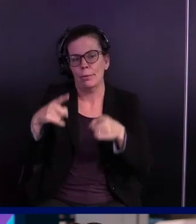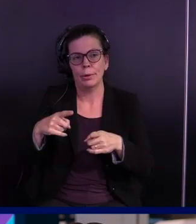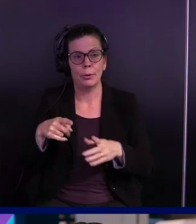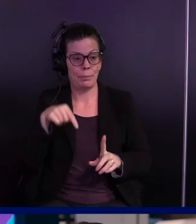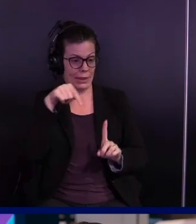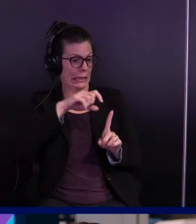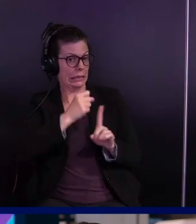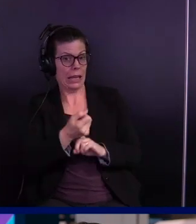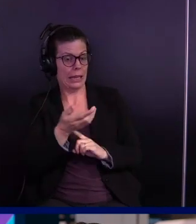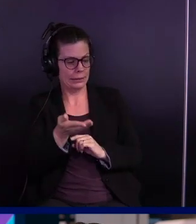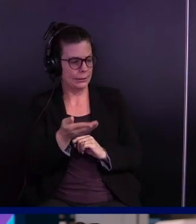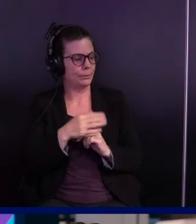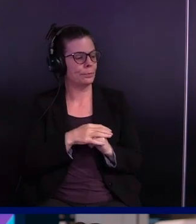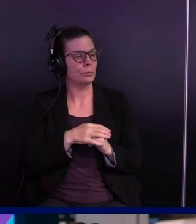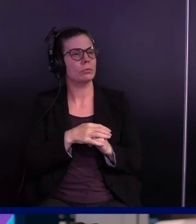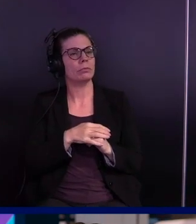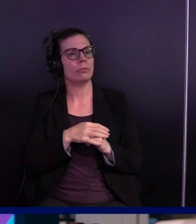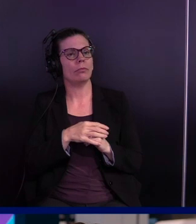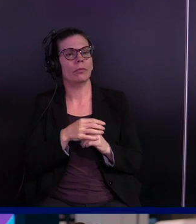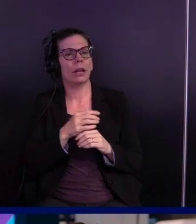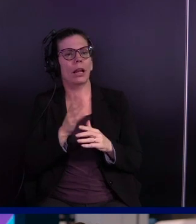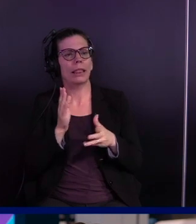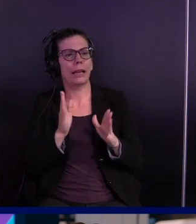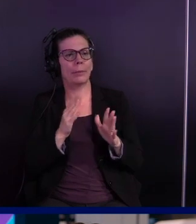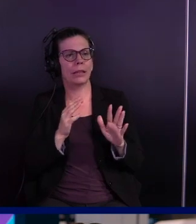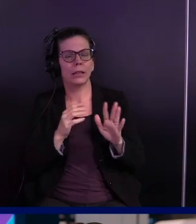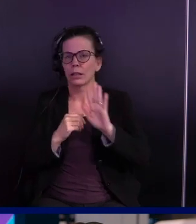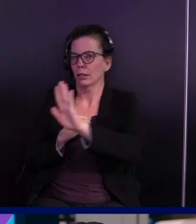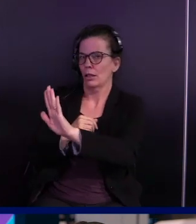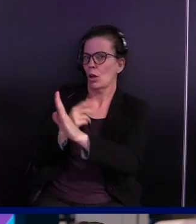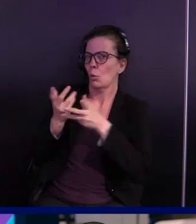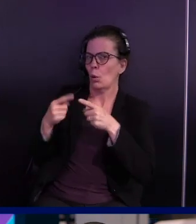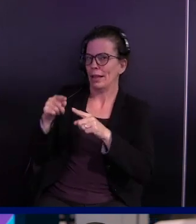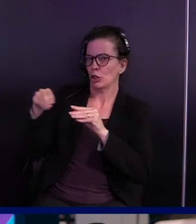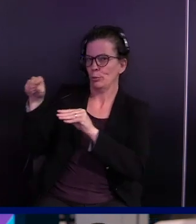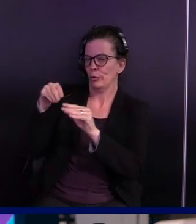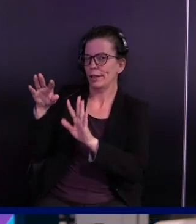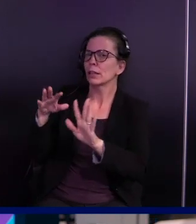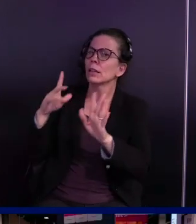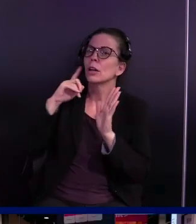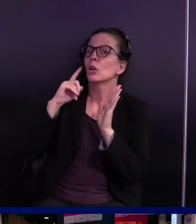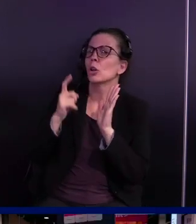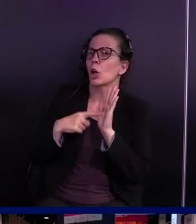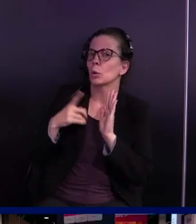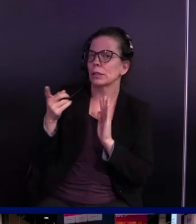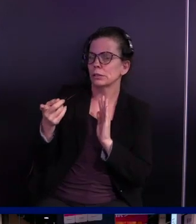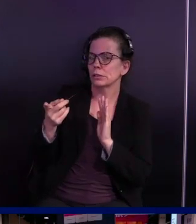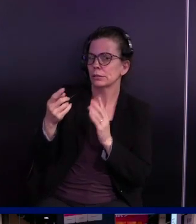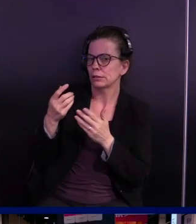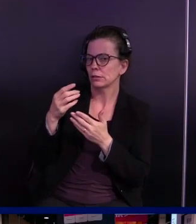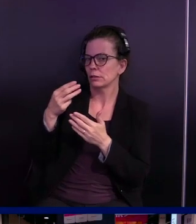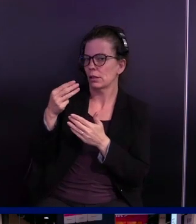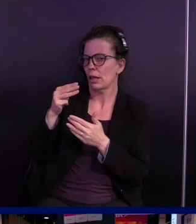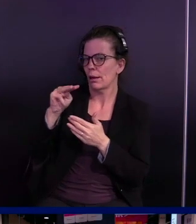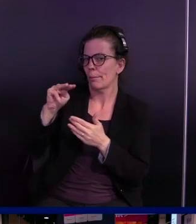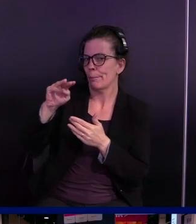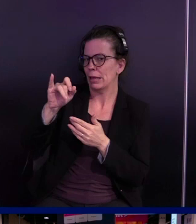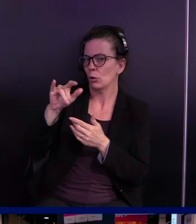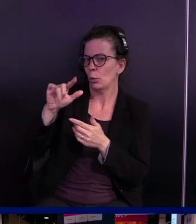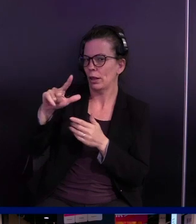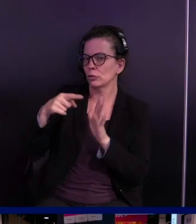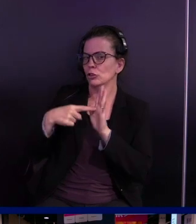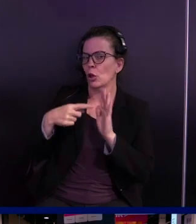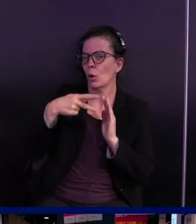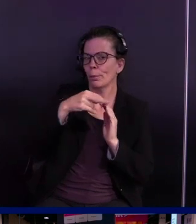case, let me... Well, and while you're moving, you notice Manuel is showing us like port, source,